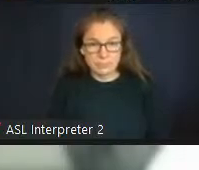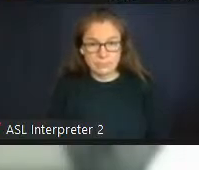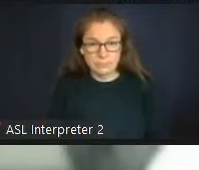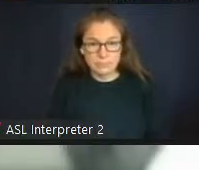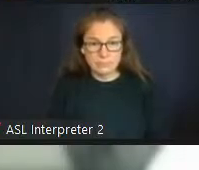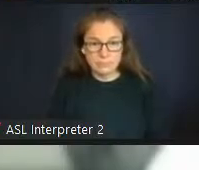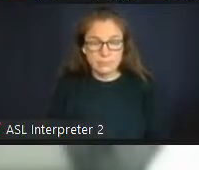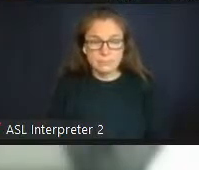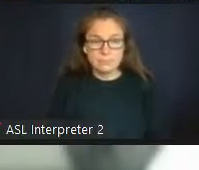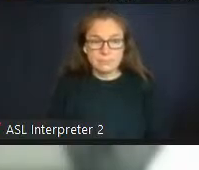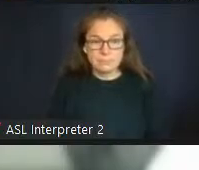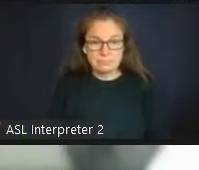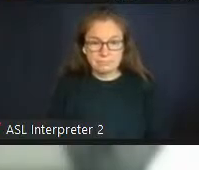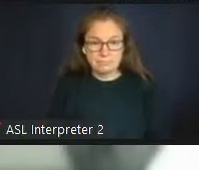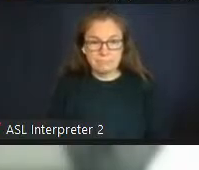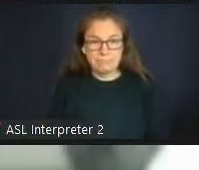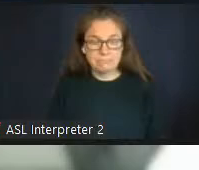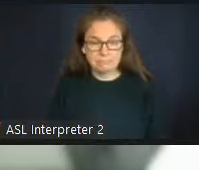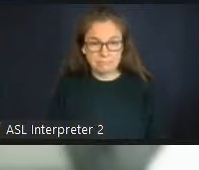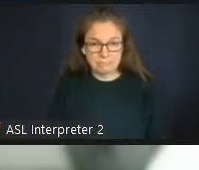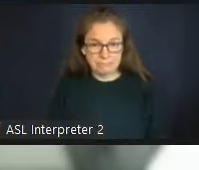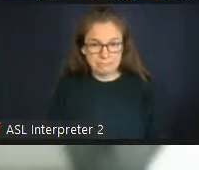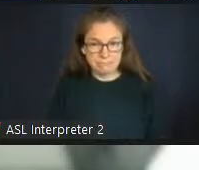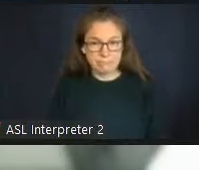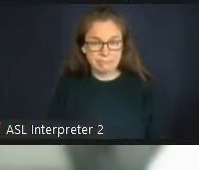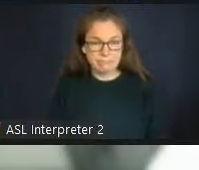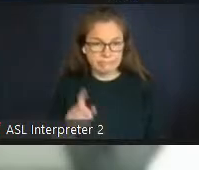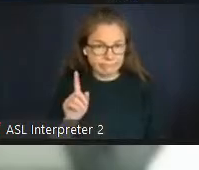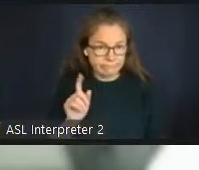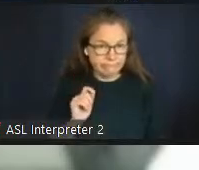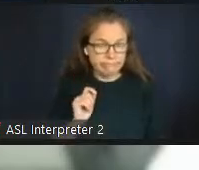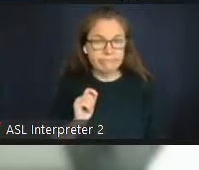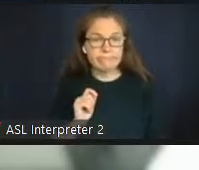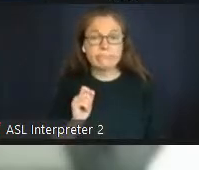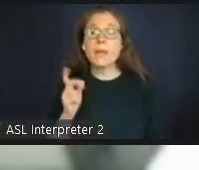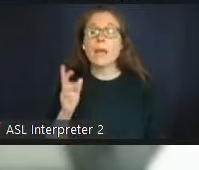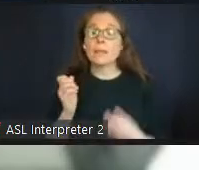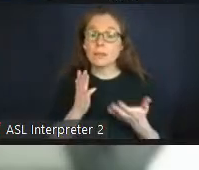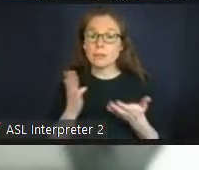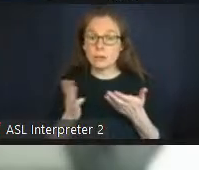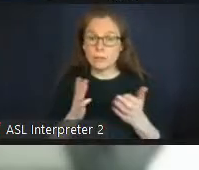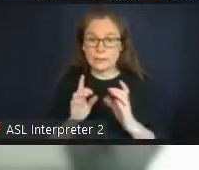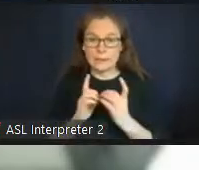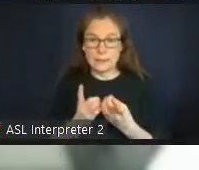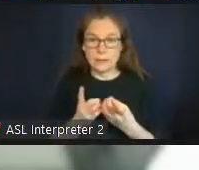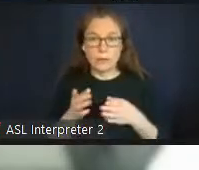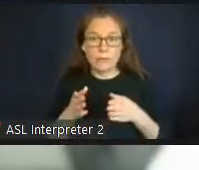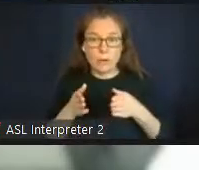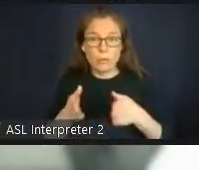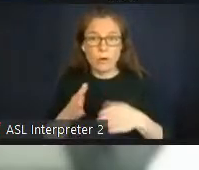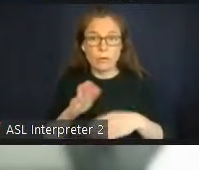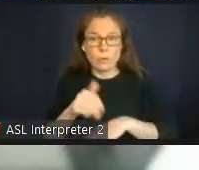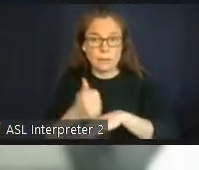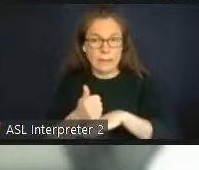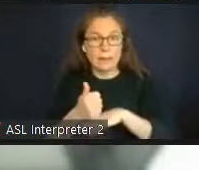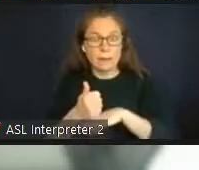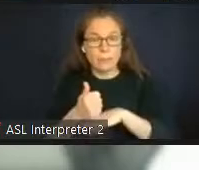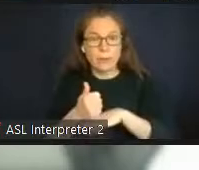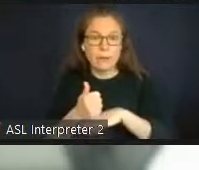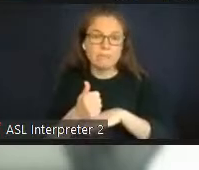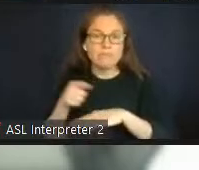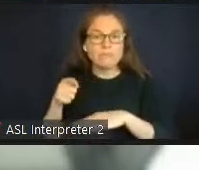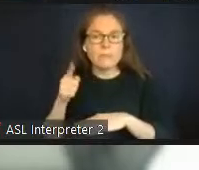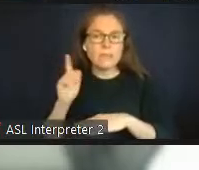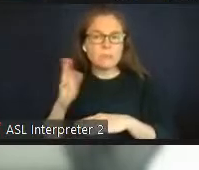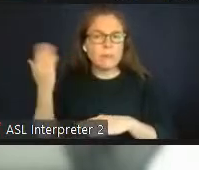And apologies, catching my notes up here. The service district for roads was established as a special district